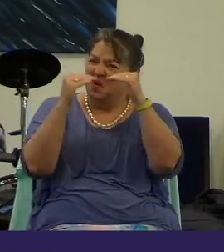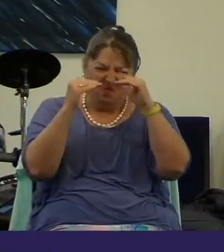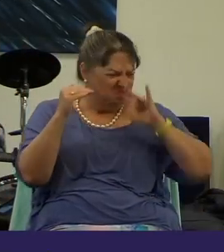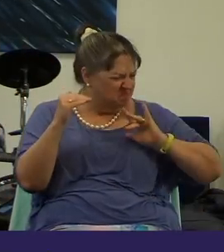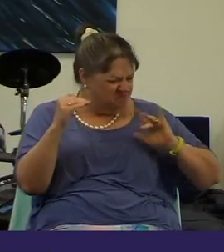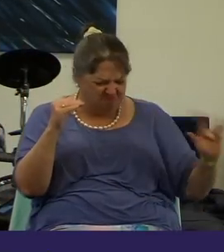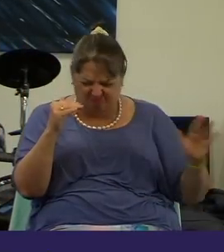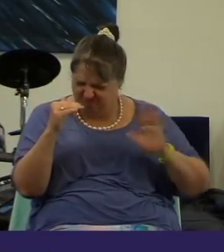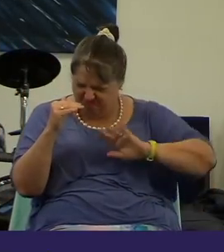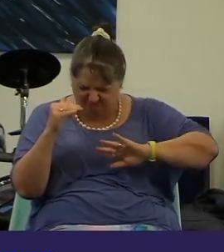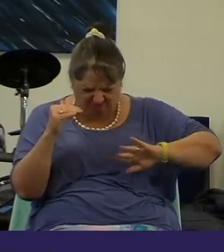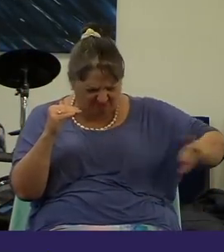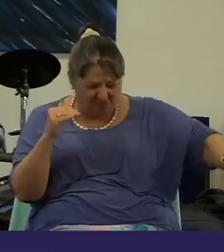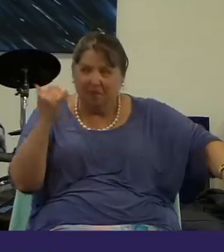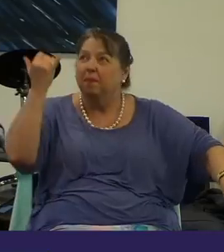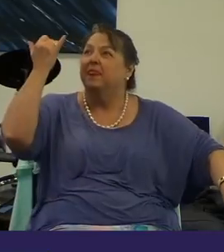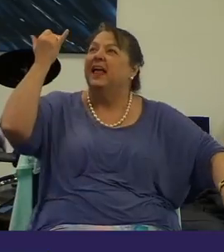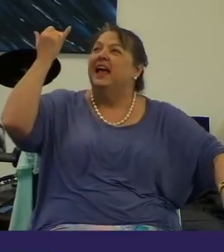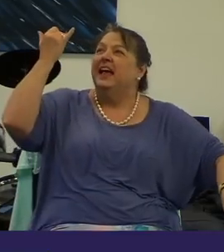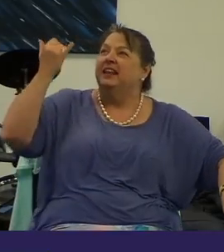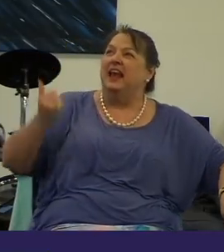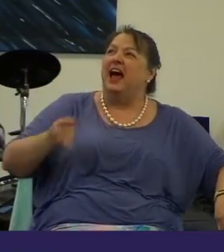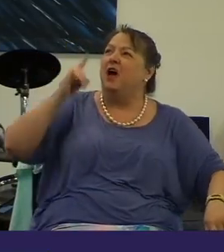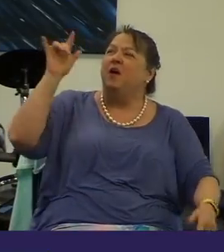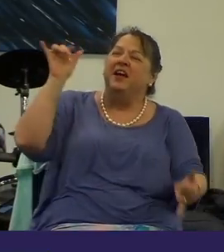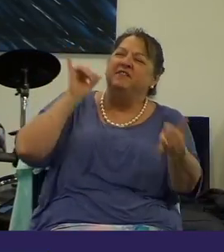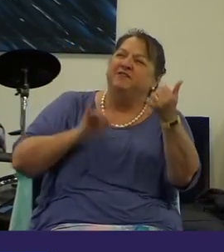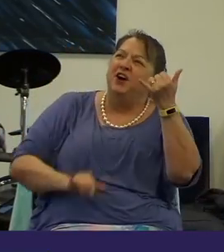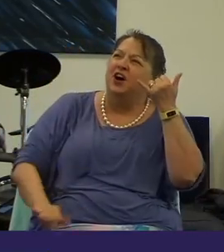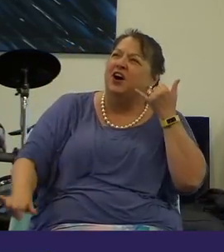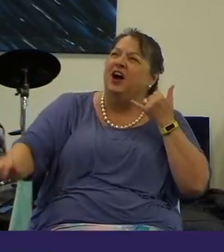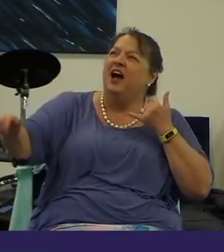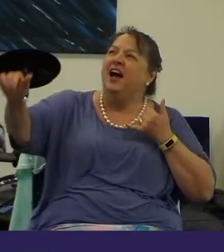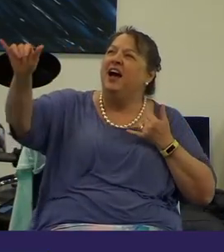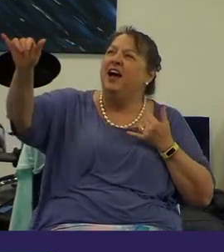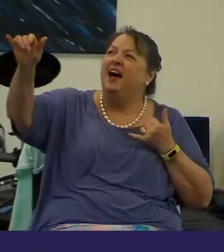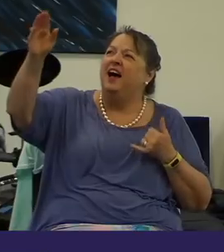no equal. Now and